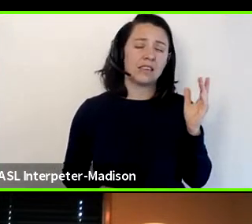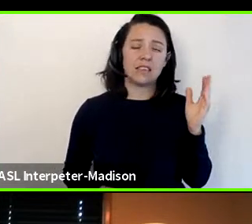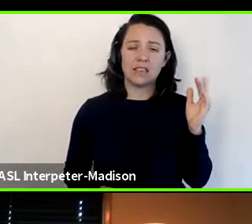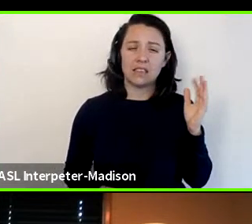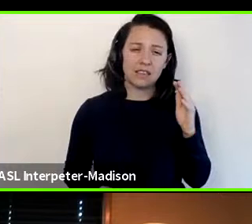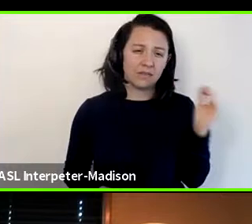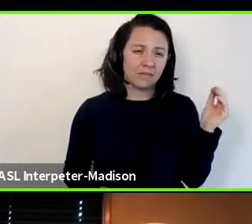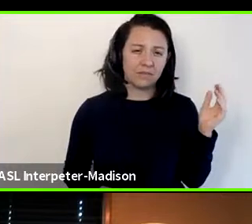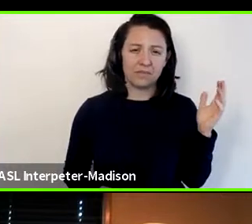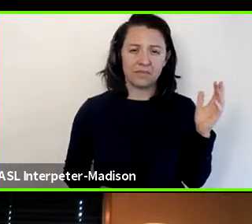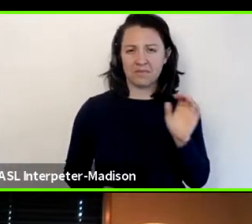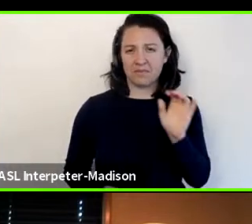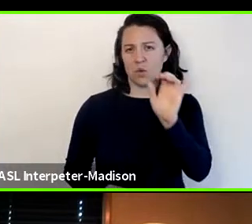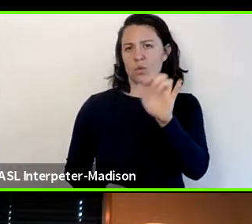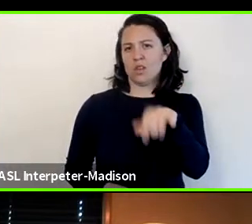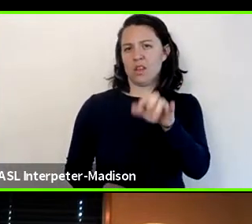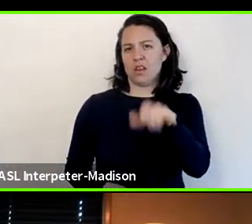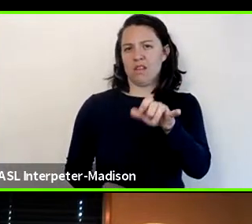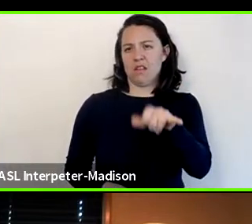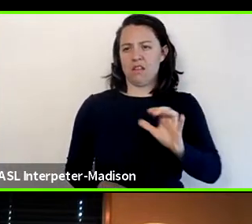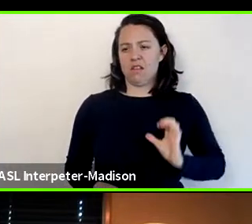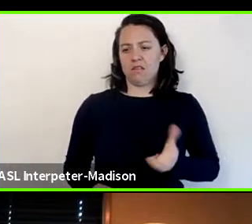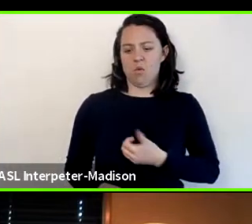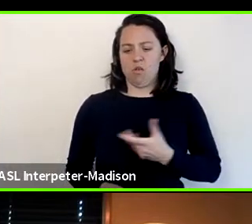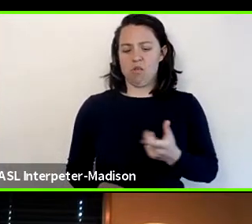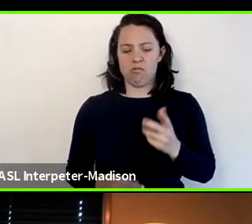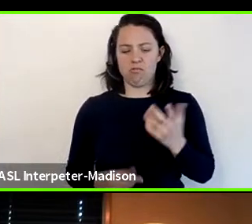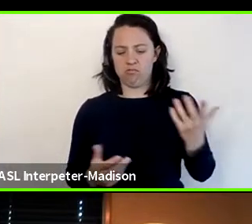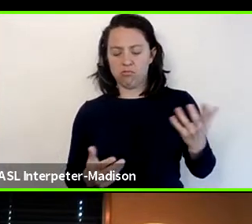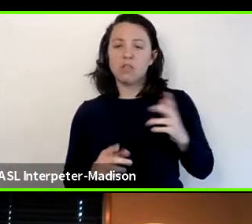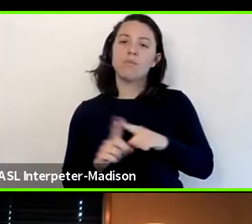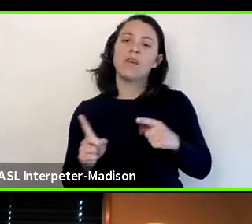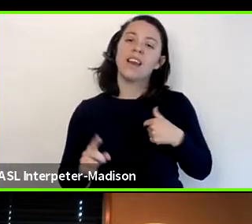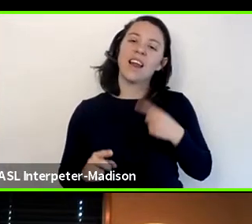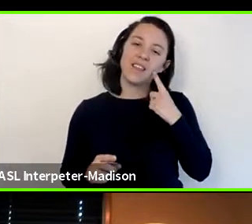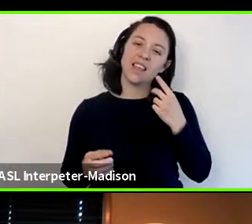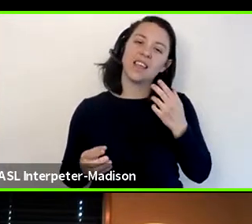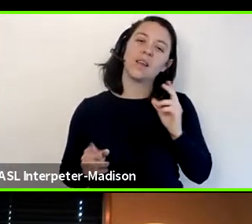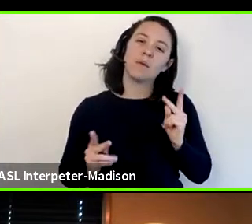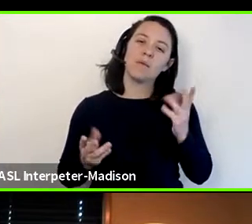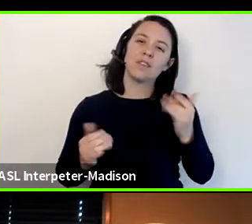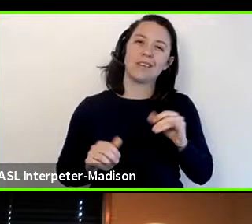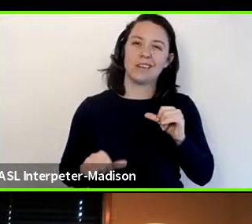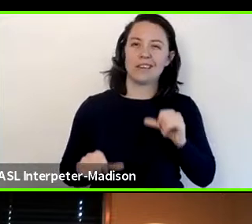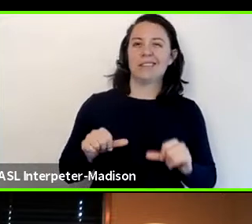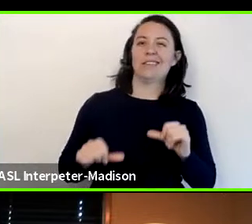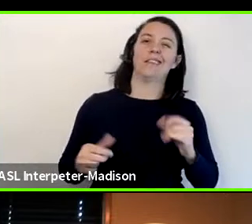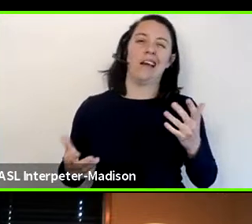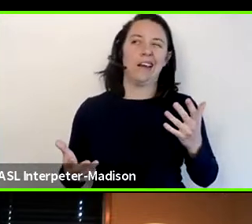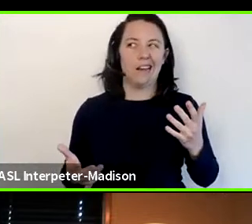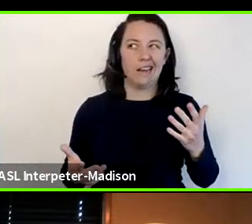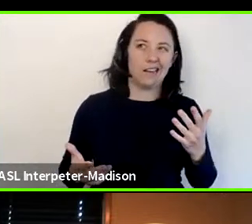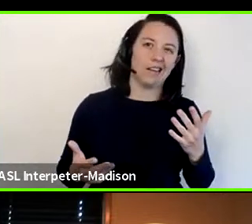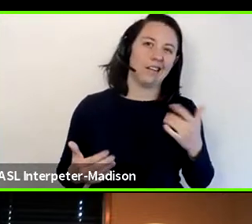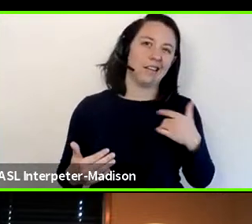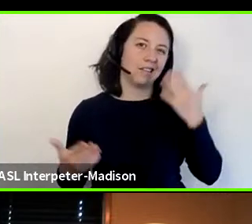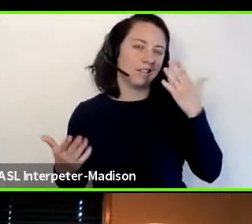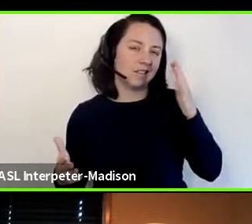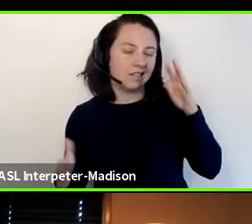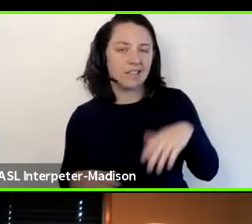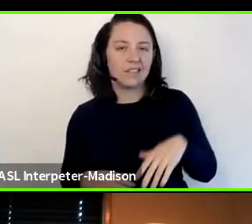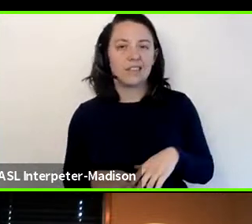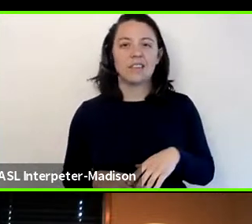yeah, that's where we are right now. But I think people are still unsure. I mean, I'm sure